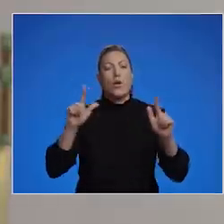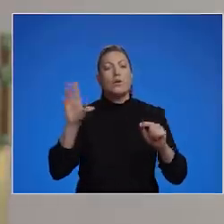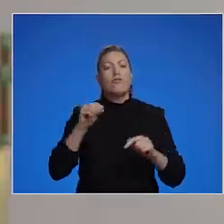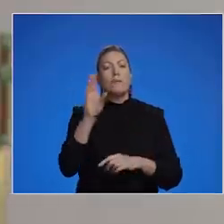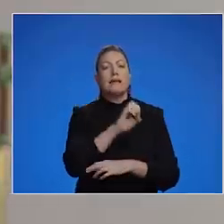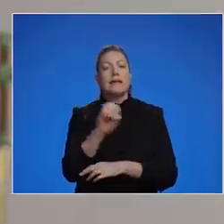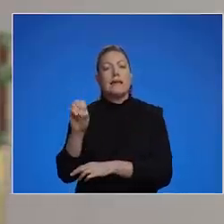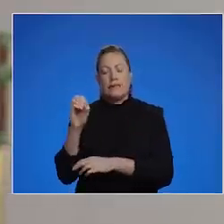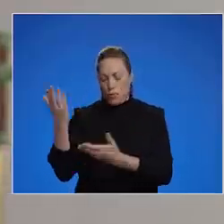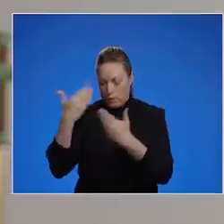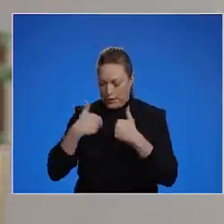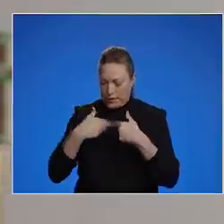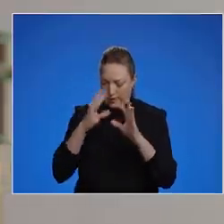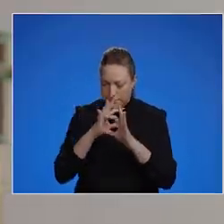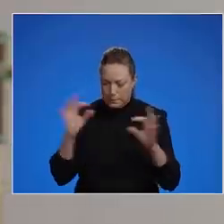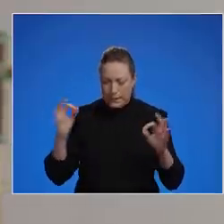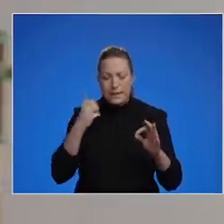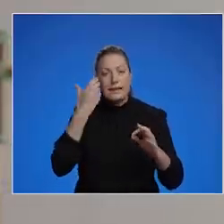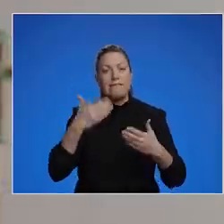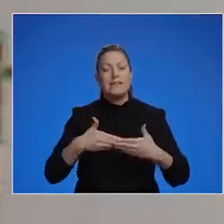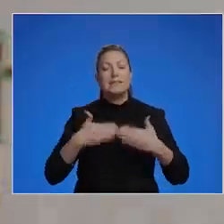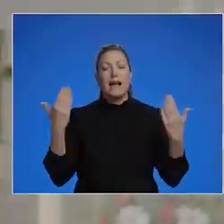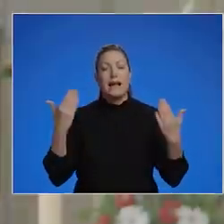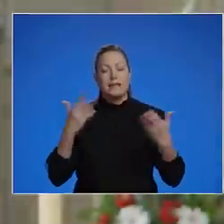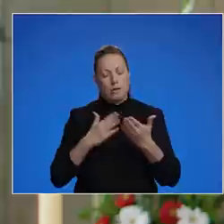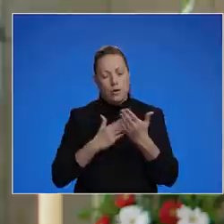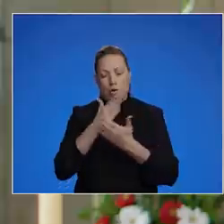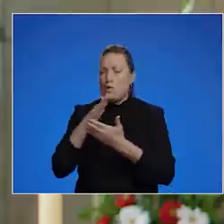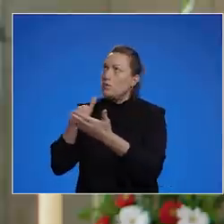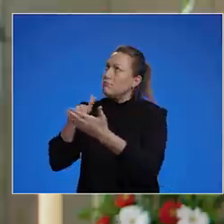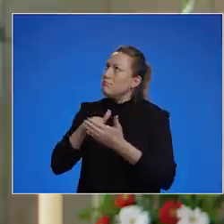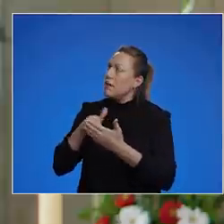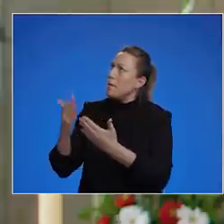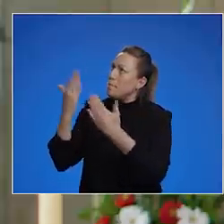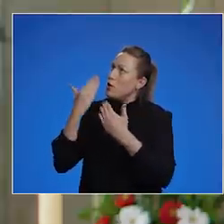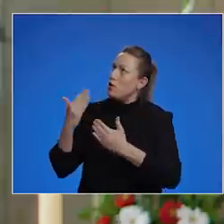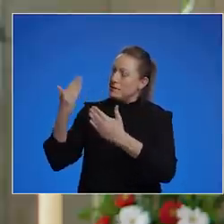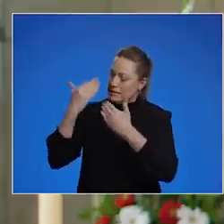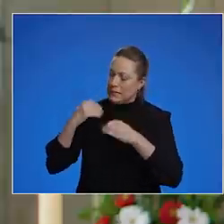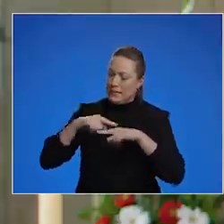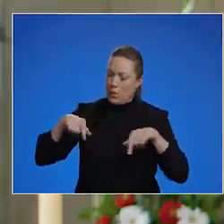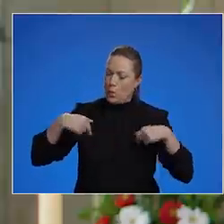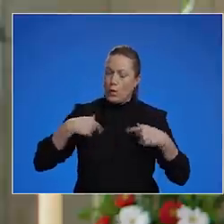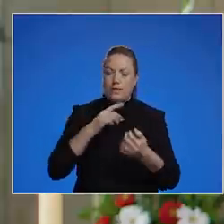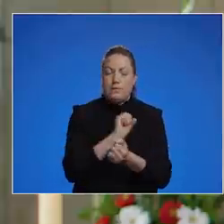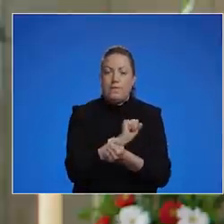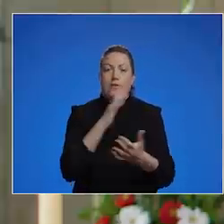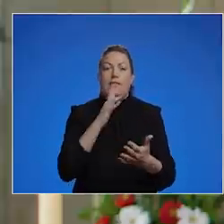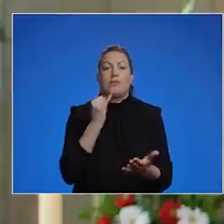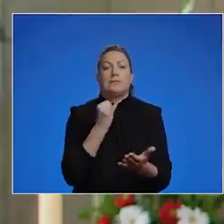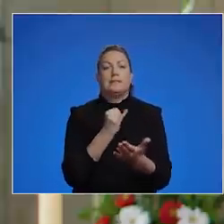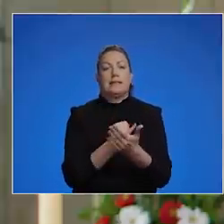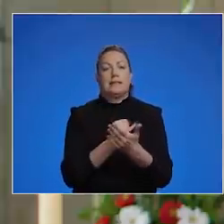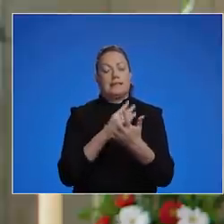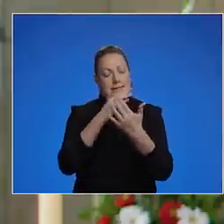we pray, from every evil. Graciously grant peace in our days, that by the help of your mercy, we may be always free